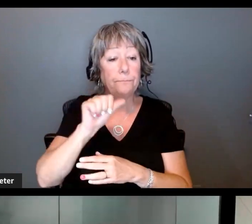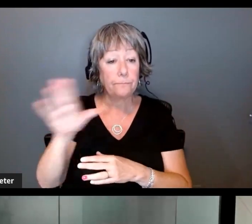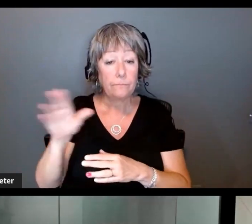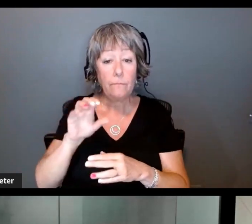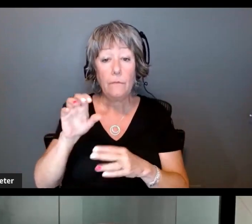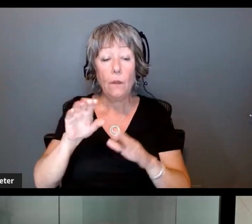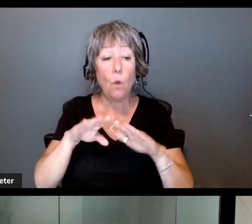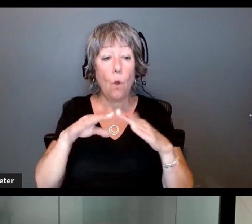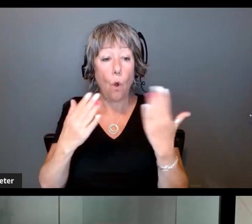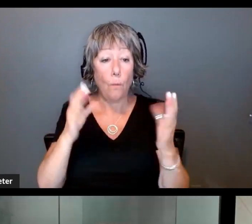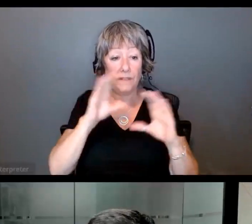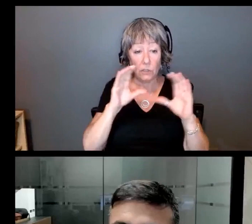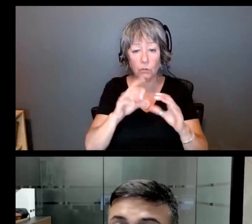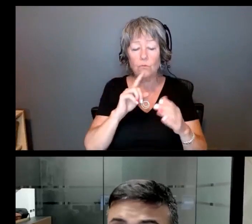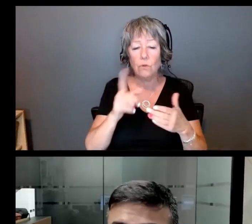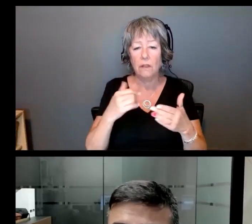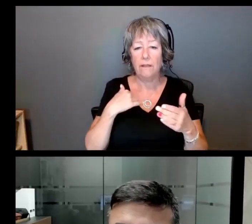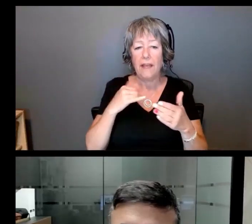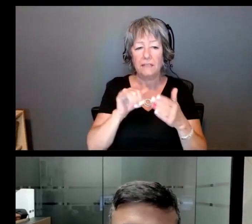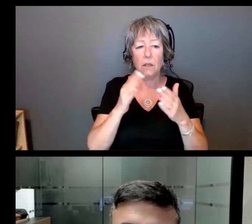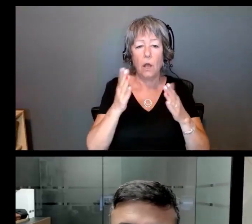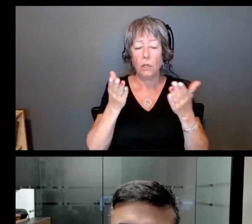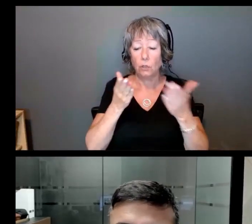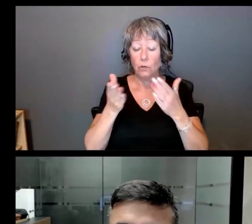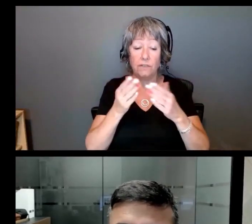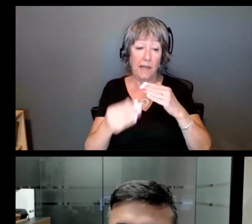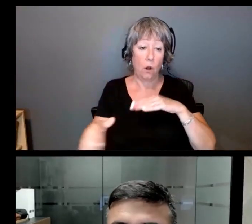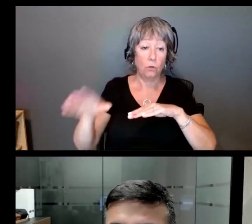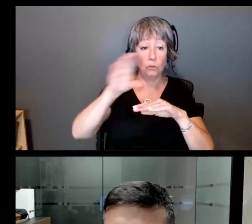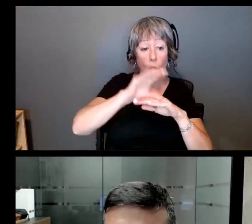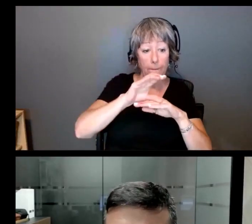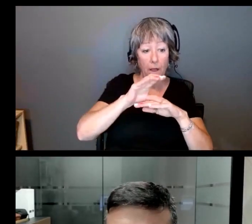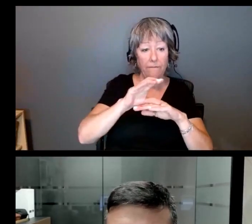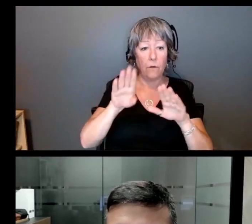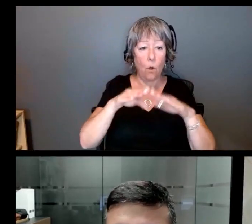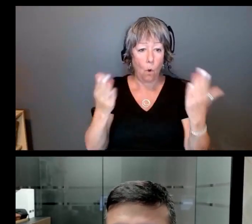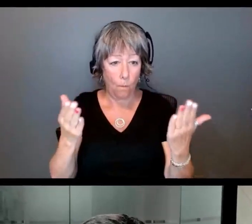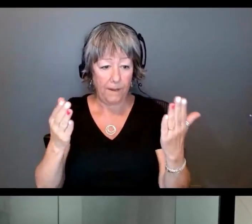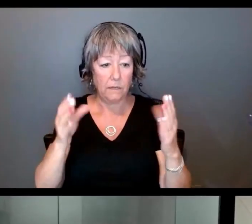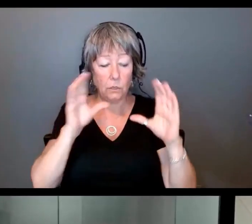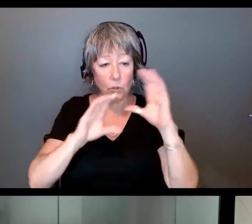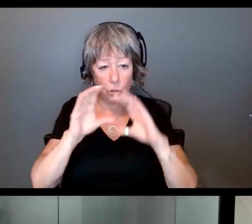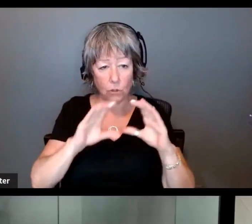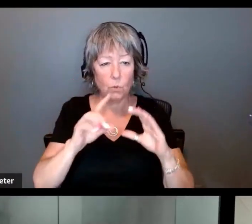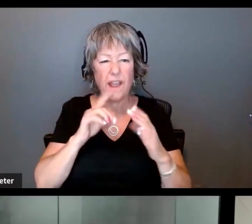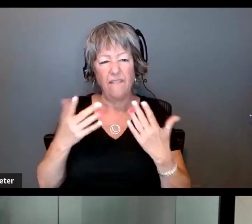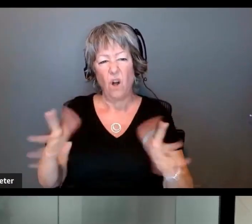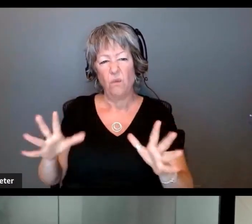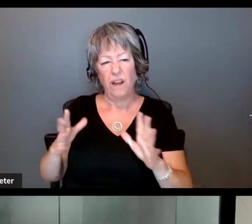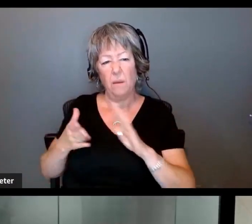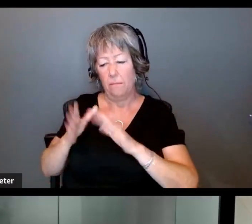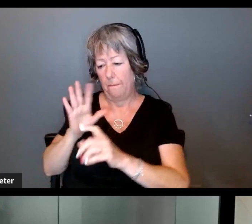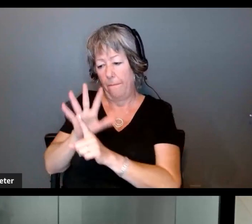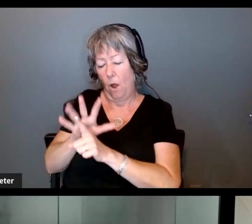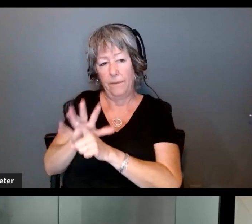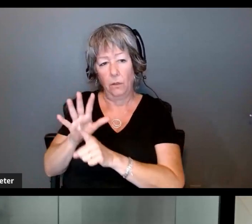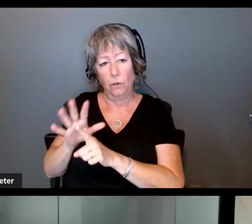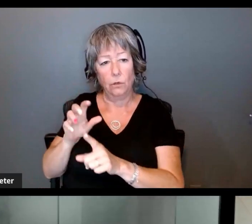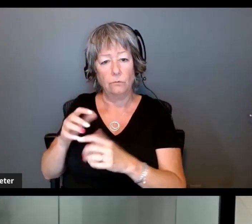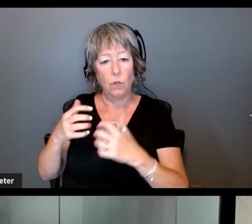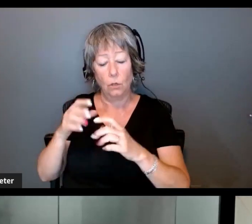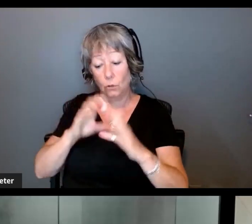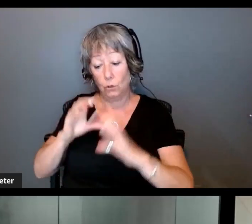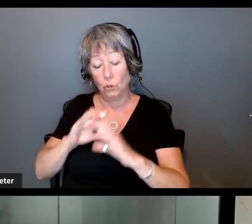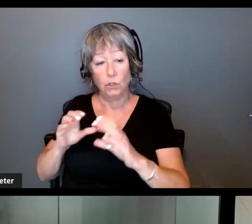is providing a managed service on top of OpenSearch. OpenSearch is one of the most popular sort of a search engine out there, right? It's